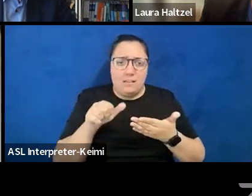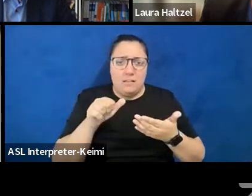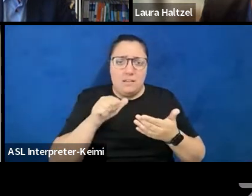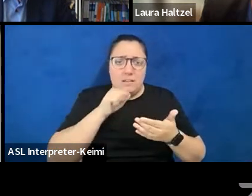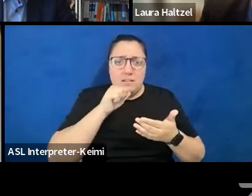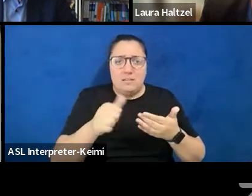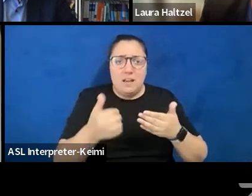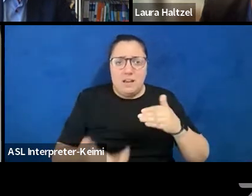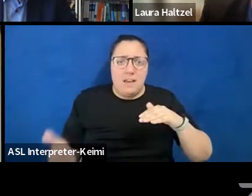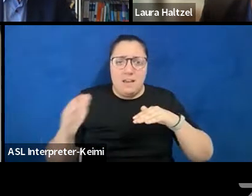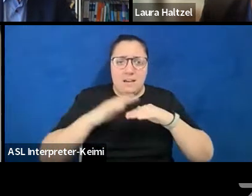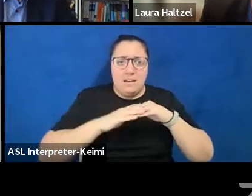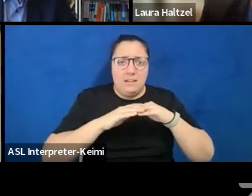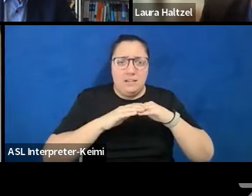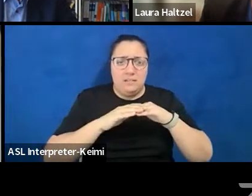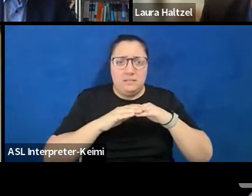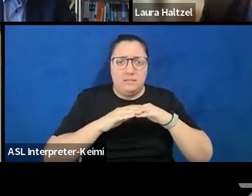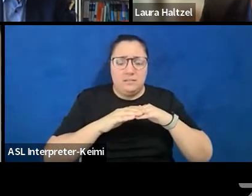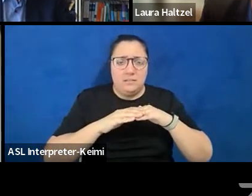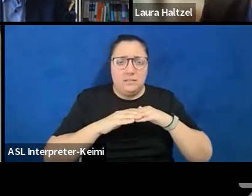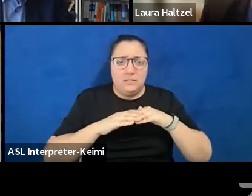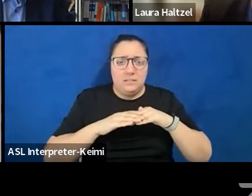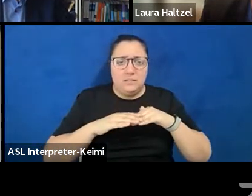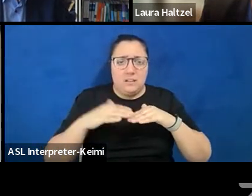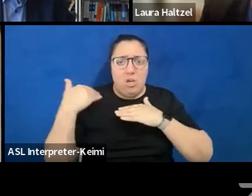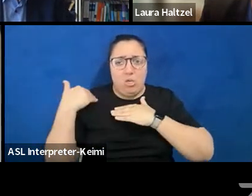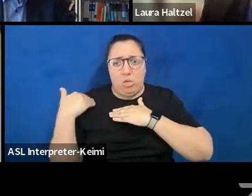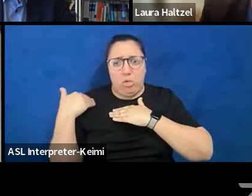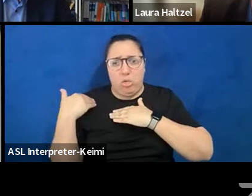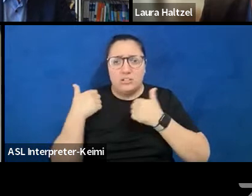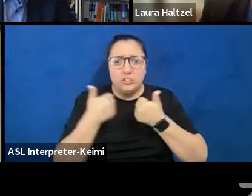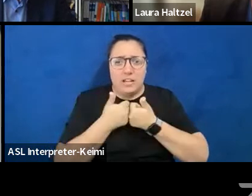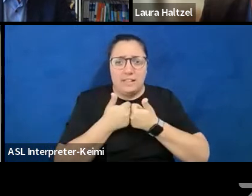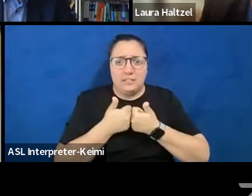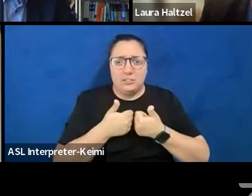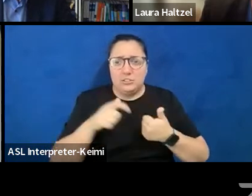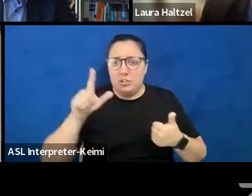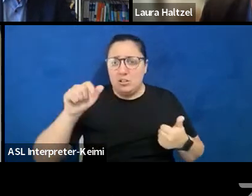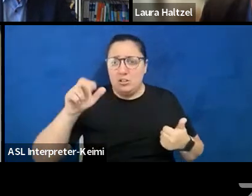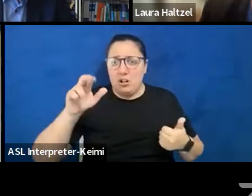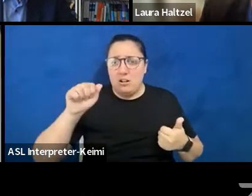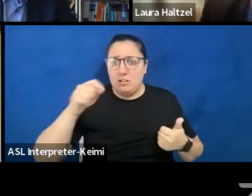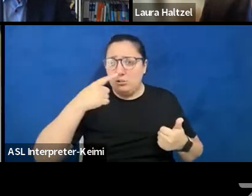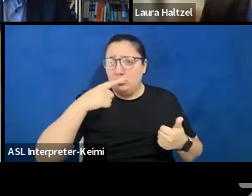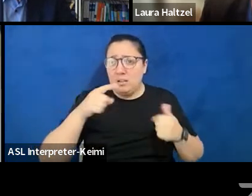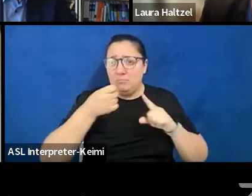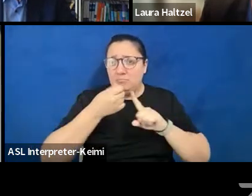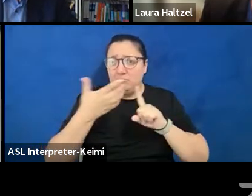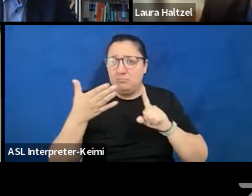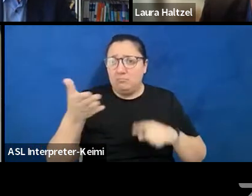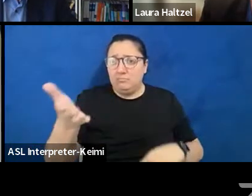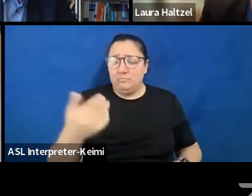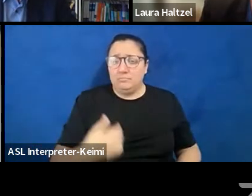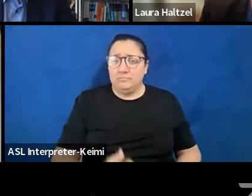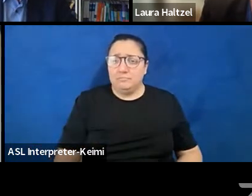huge amount to the ongoing sort of funding challenge? Maybe Laura, if you had some thoughts on that.